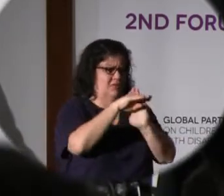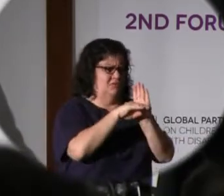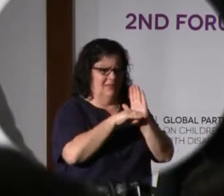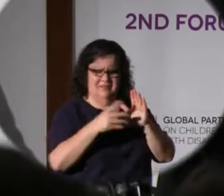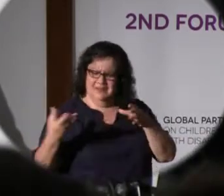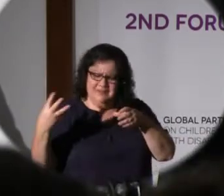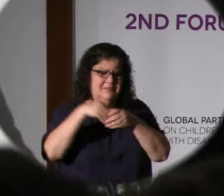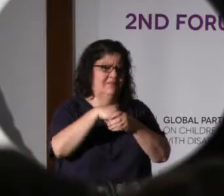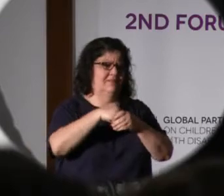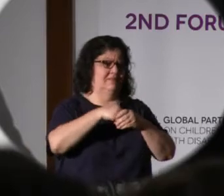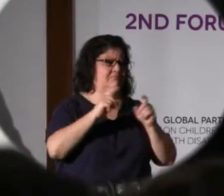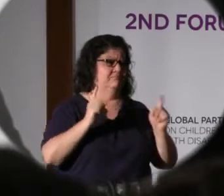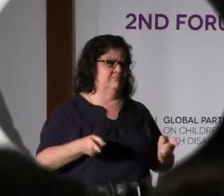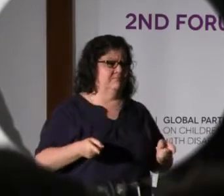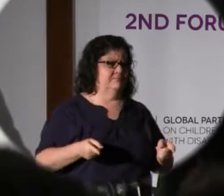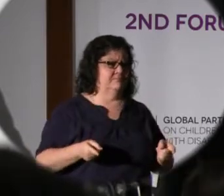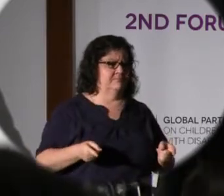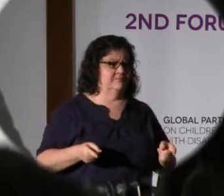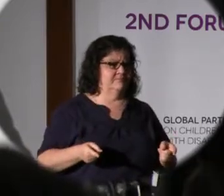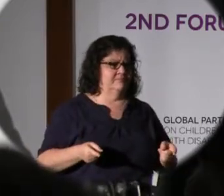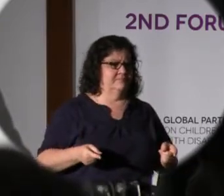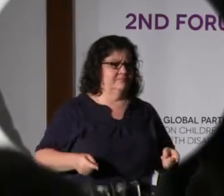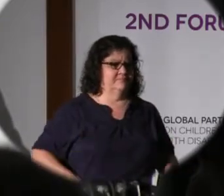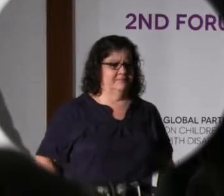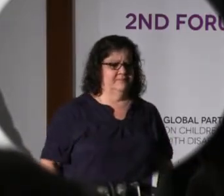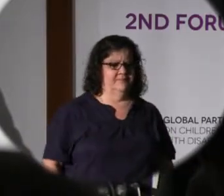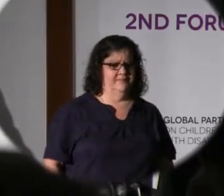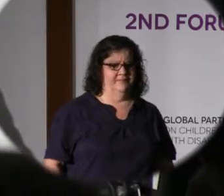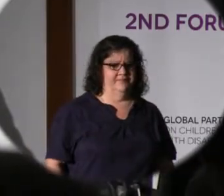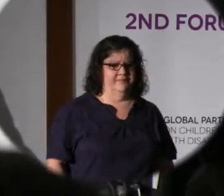Accessibility of the physical environments,